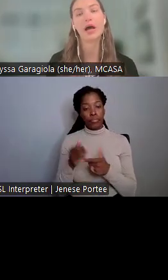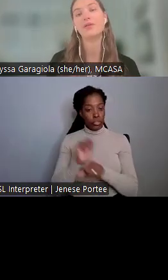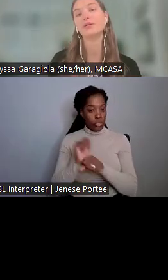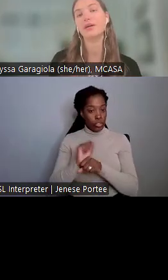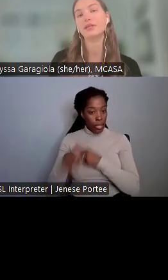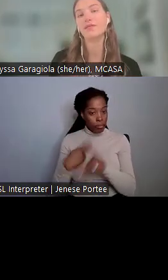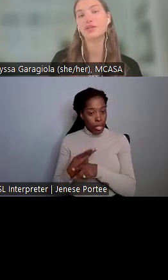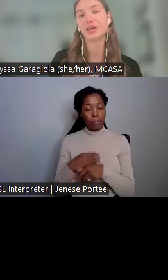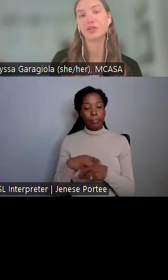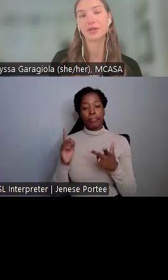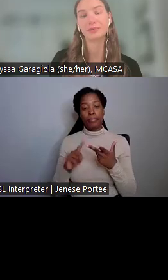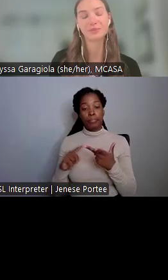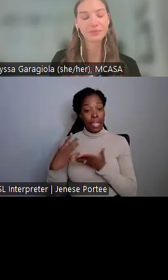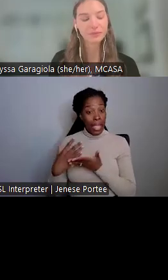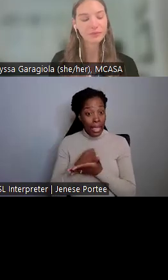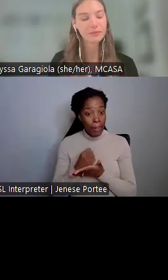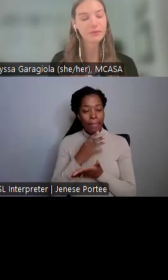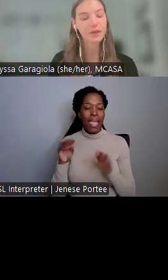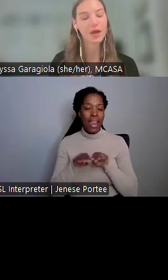income, and their level of education.